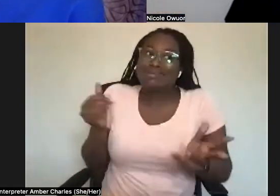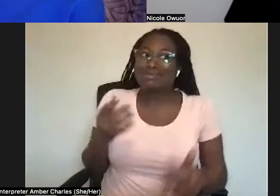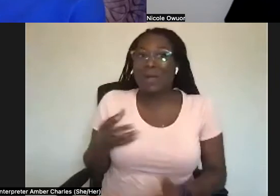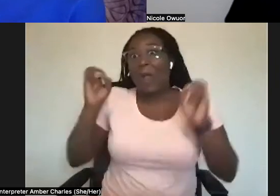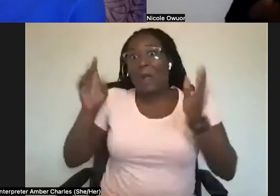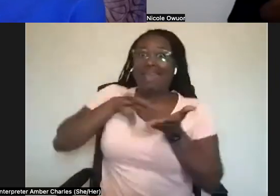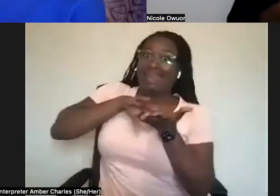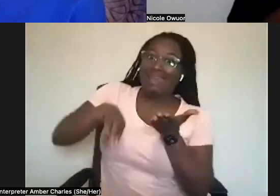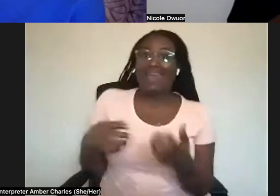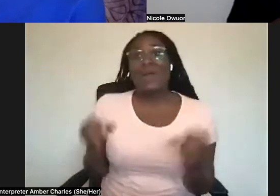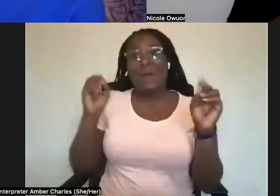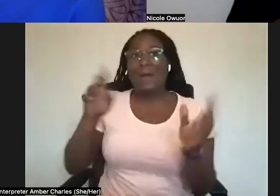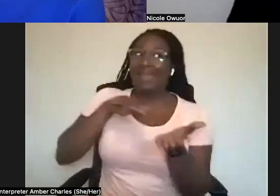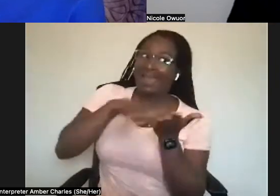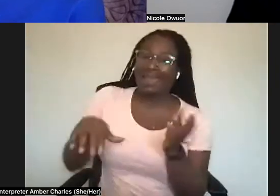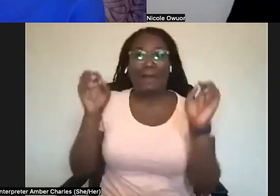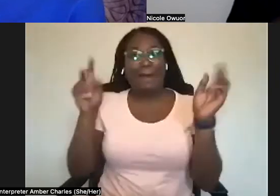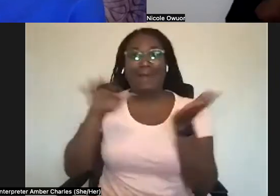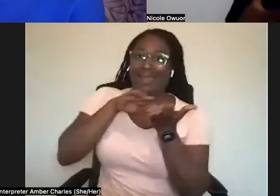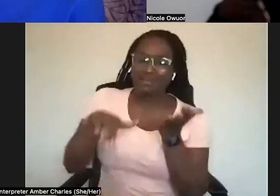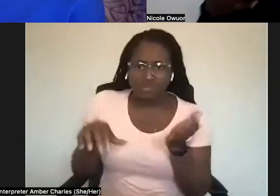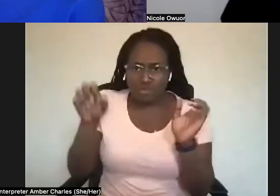harmed us. You can name that harm.